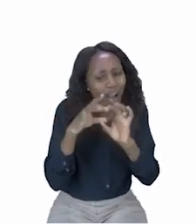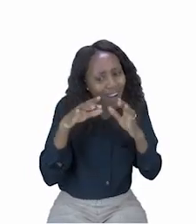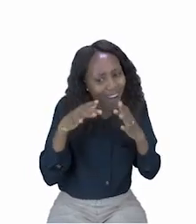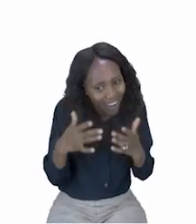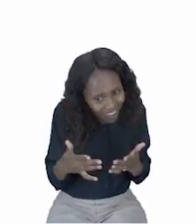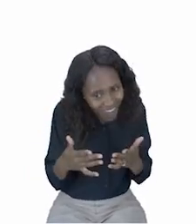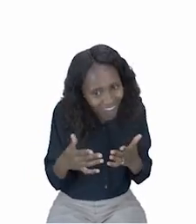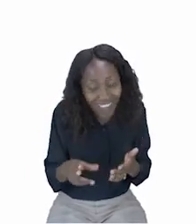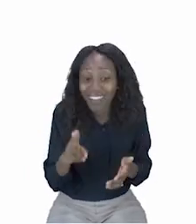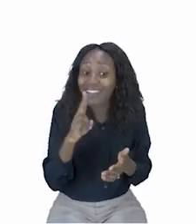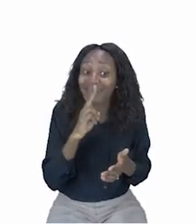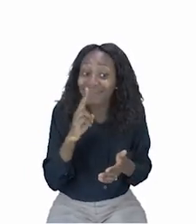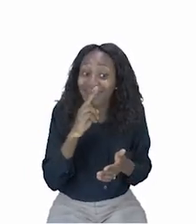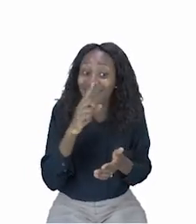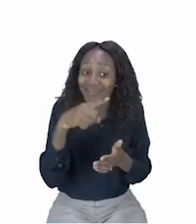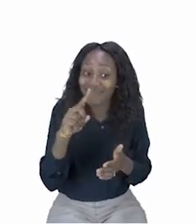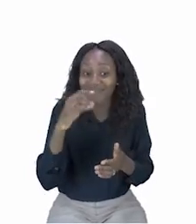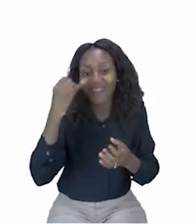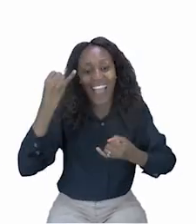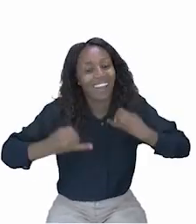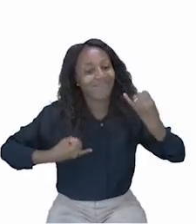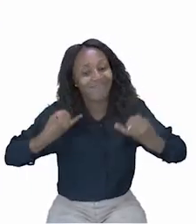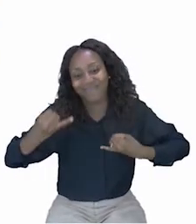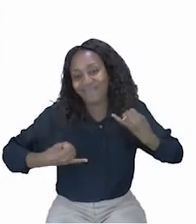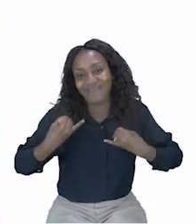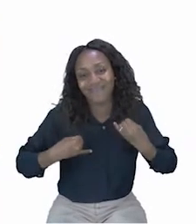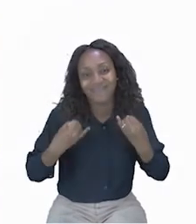your answer. Have fun and enjoy yourself.